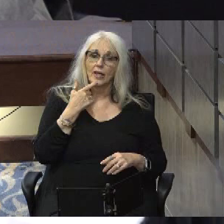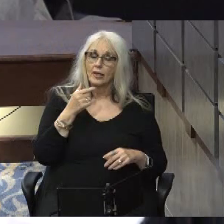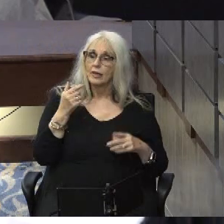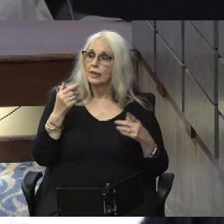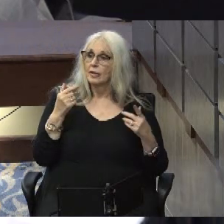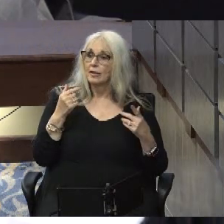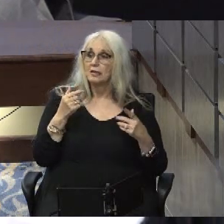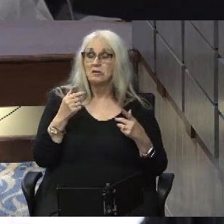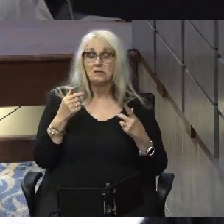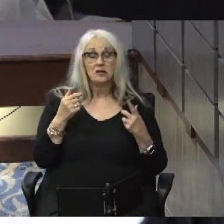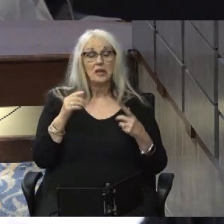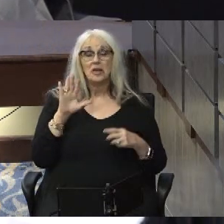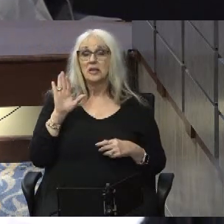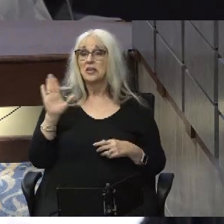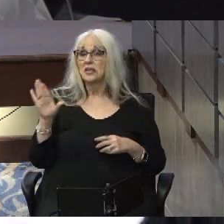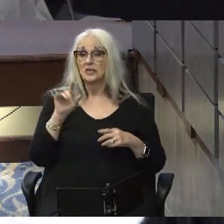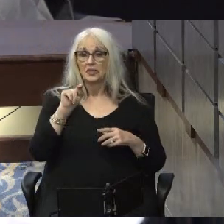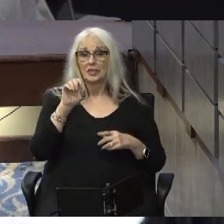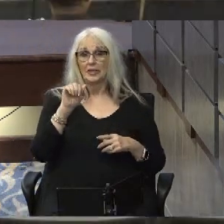spent